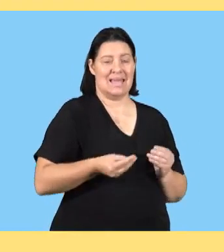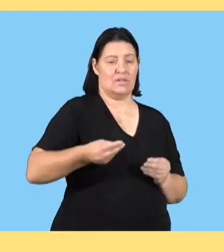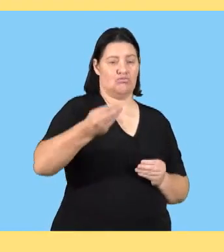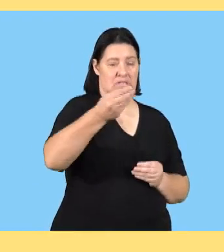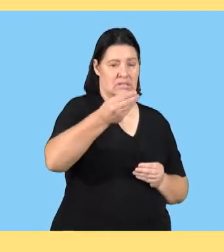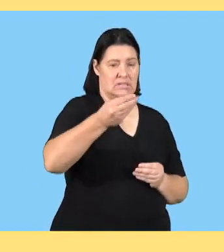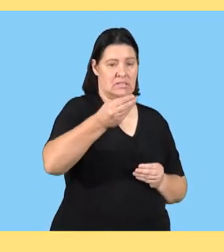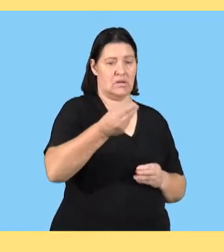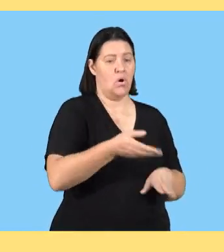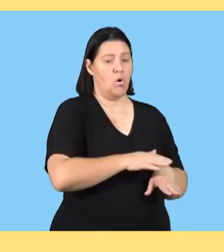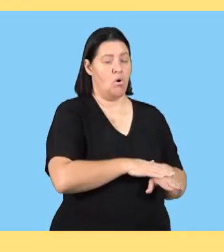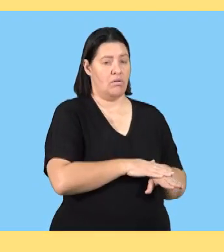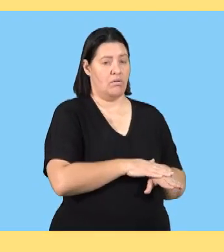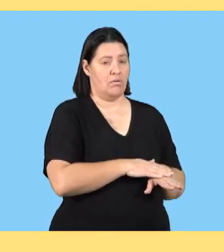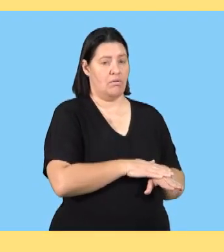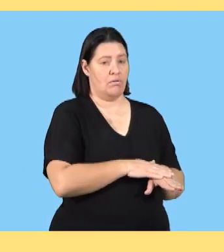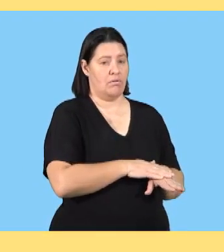interest on